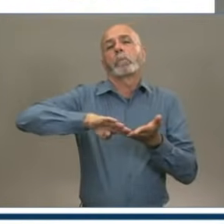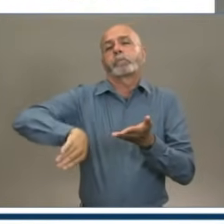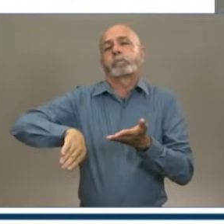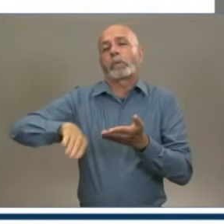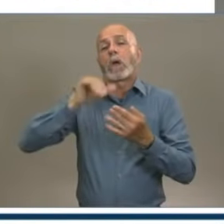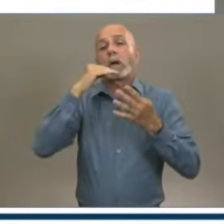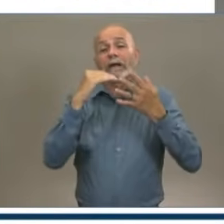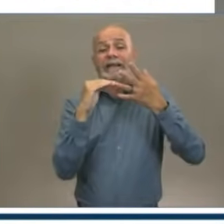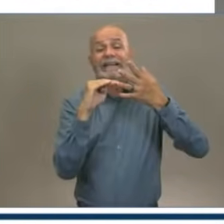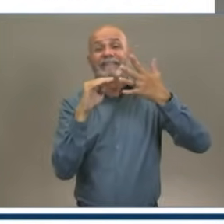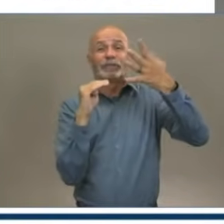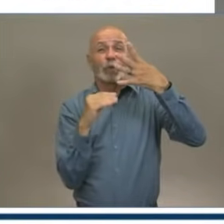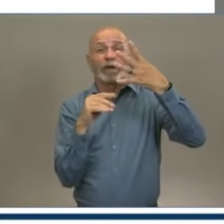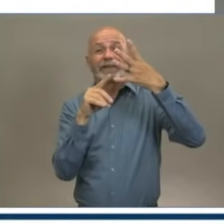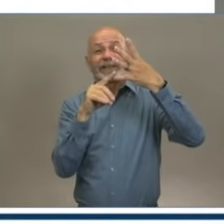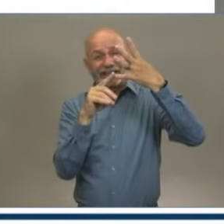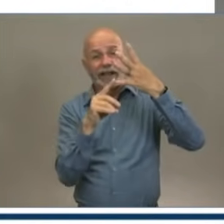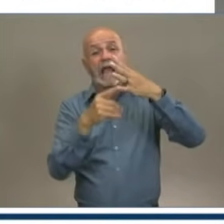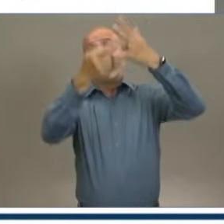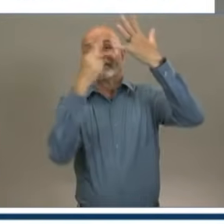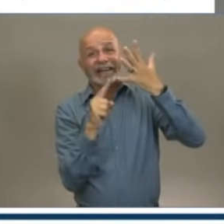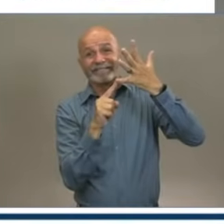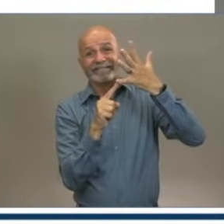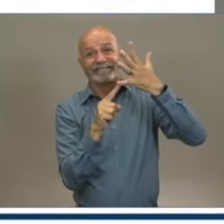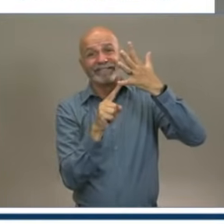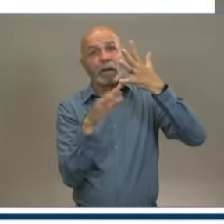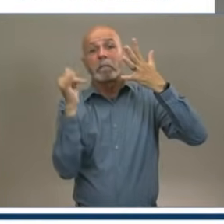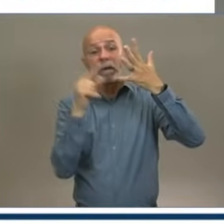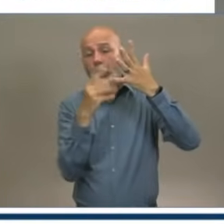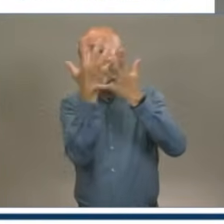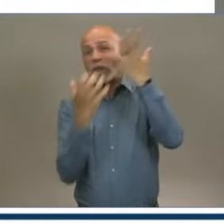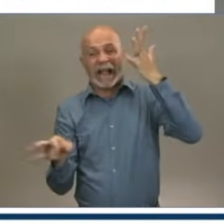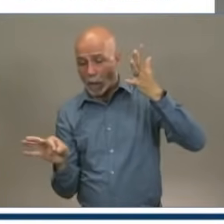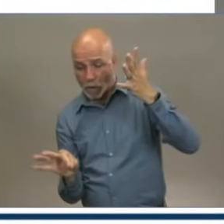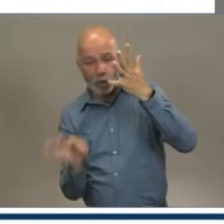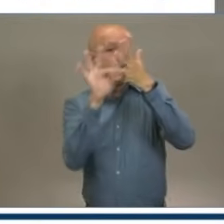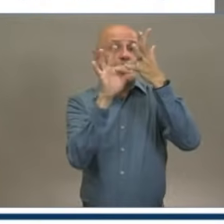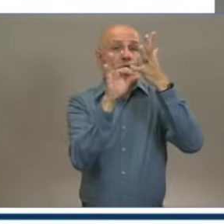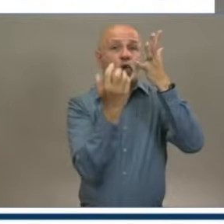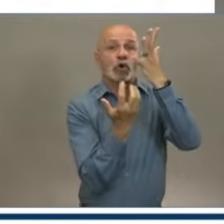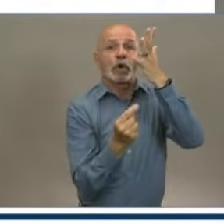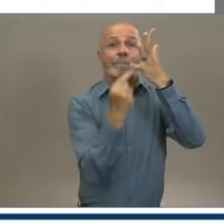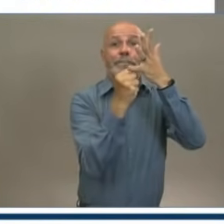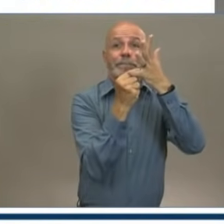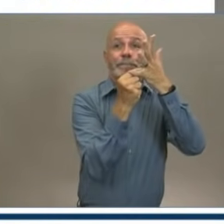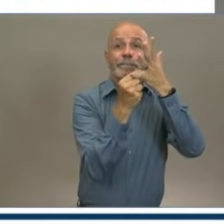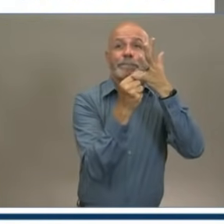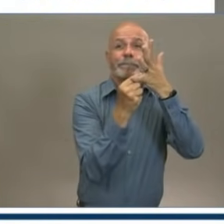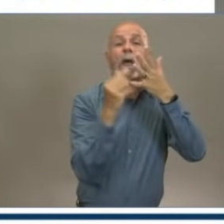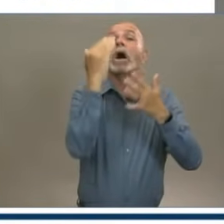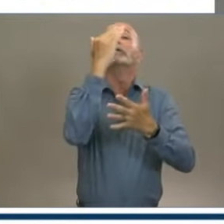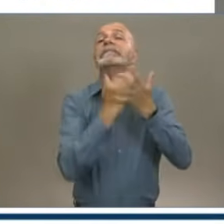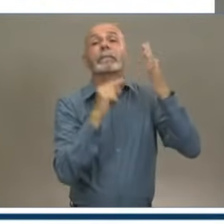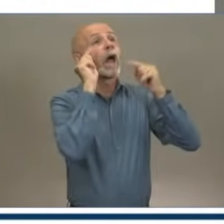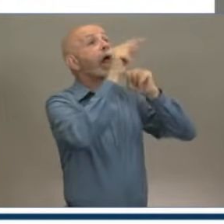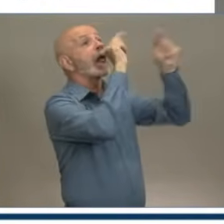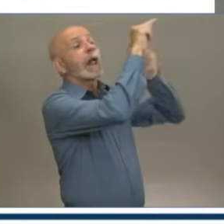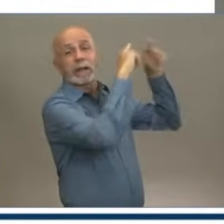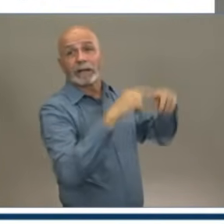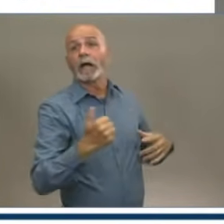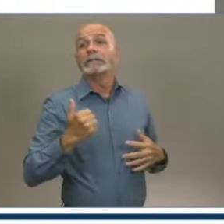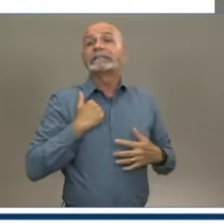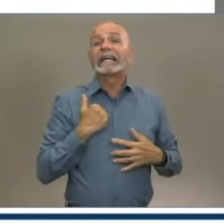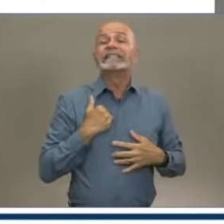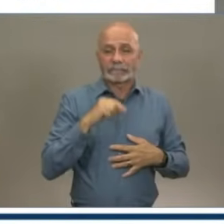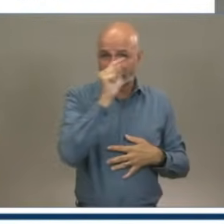with COVID, sooner than we've hoped. However, other places in Canada and elsewhere are beginning to lift